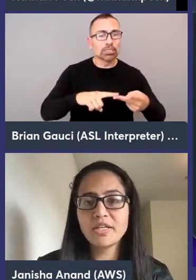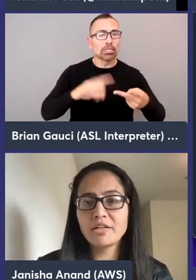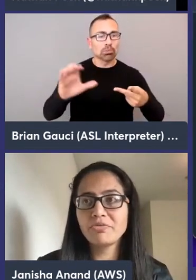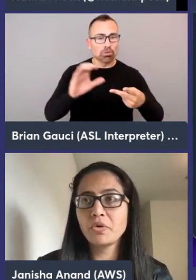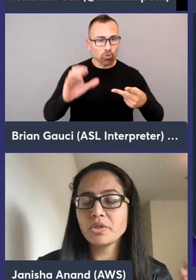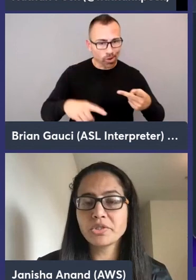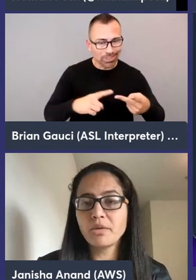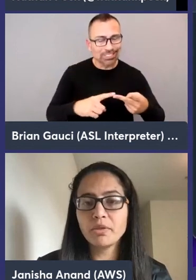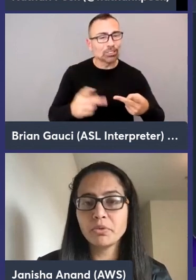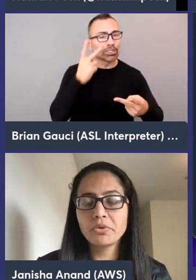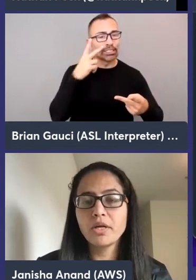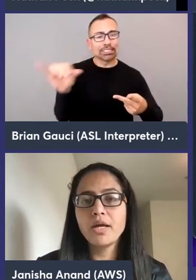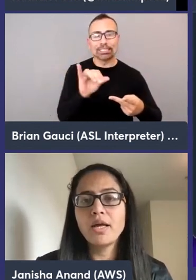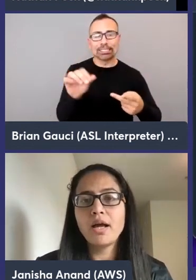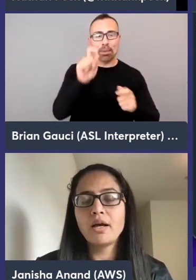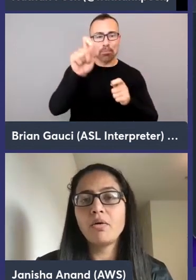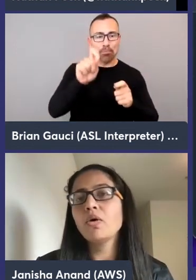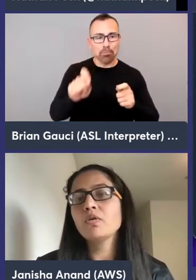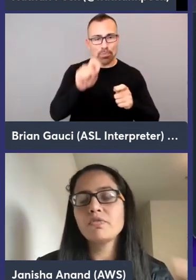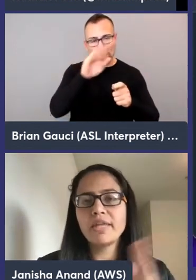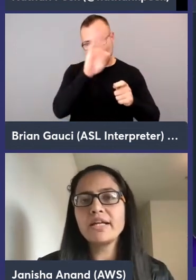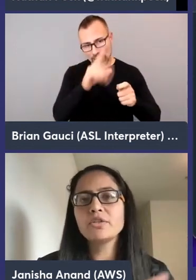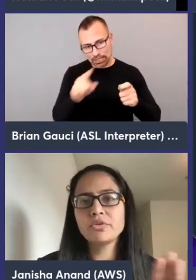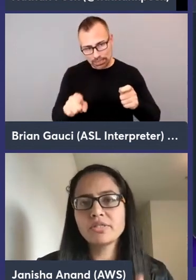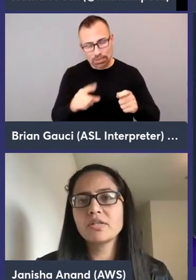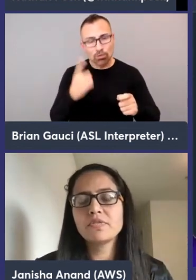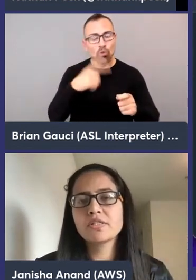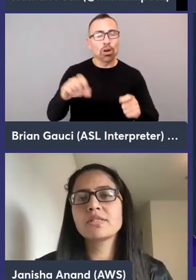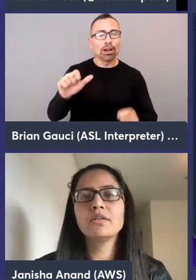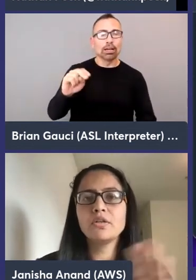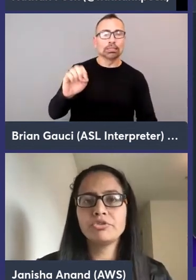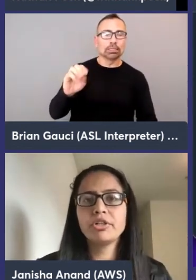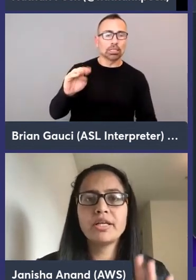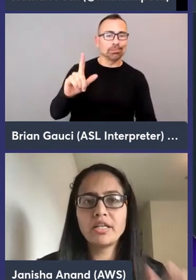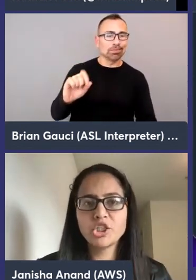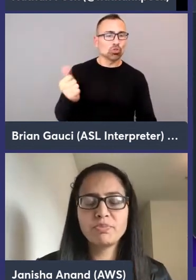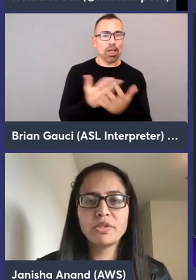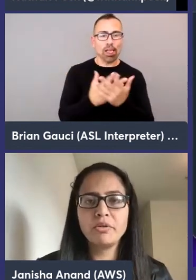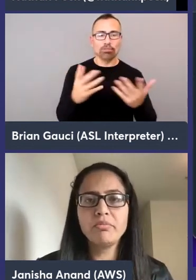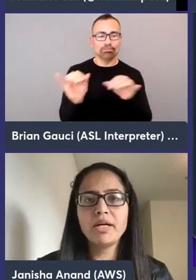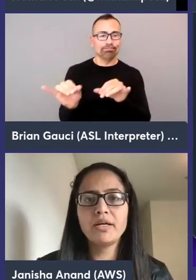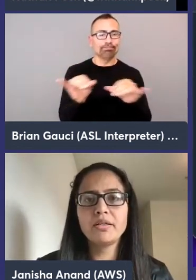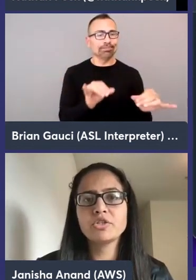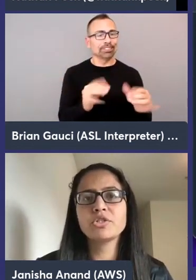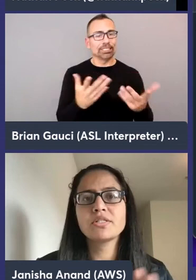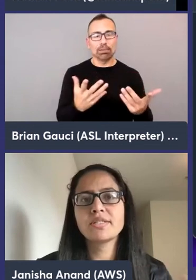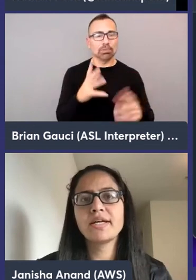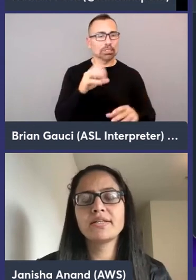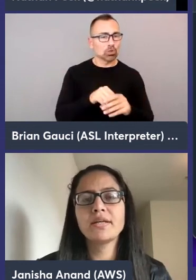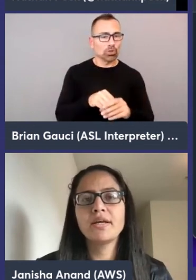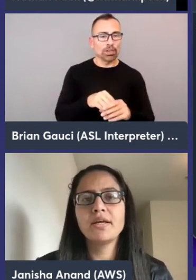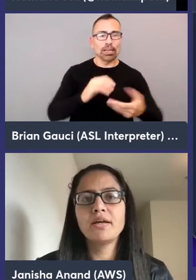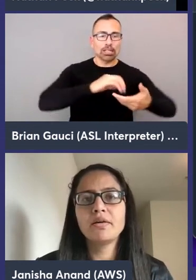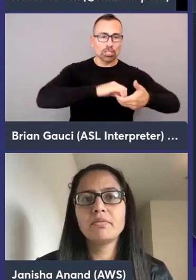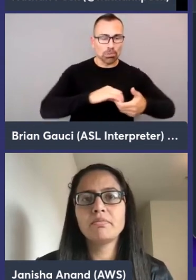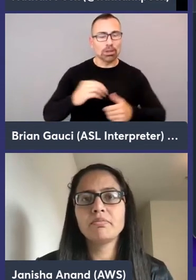as we get for Ensemble mode. All of that good stuff is still offered in HPO. It's just